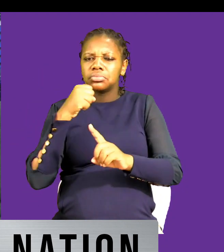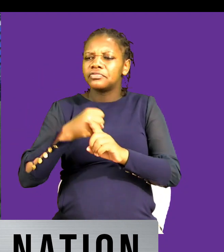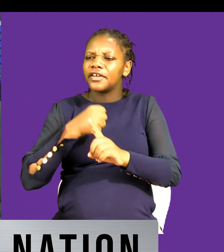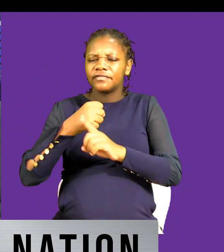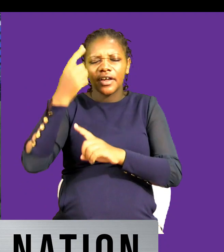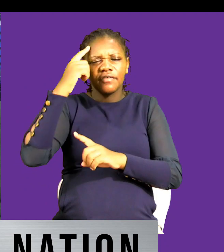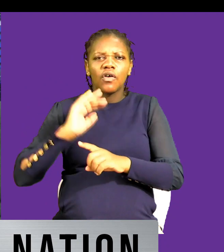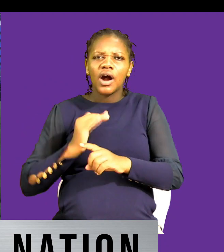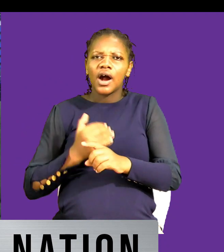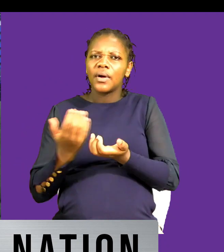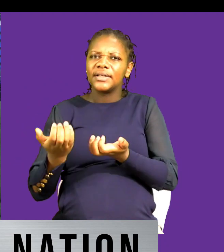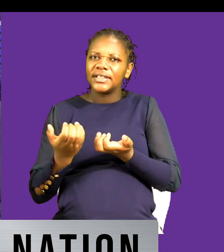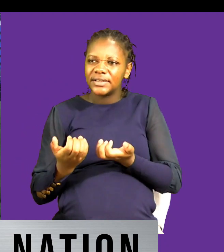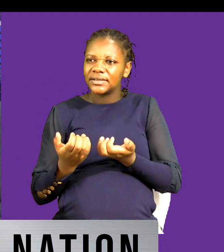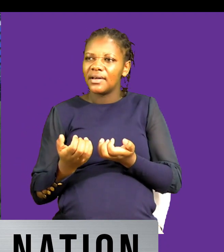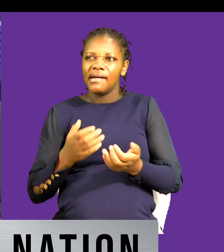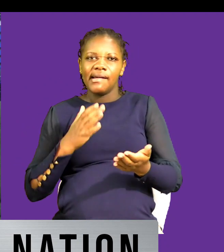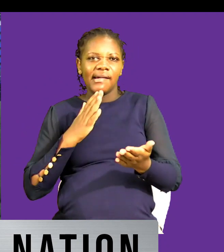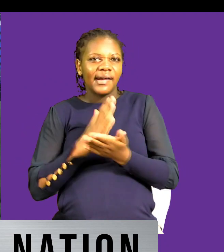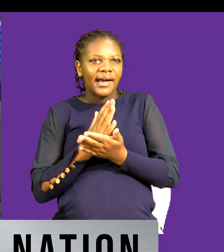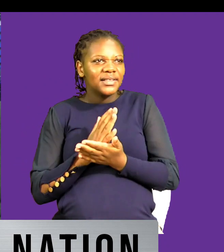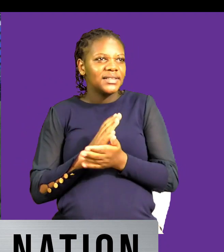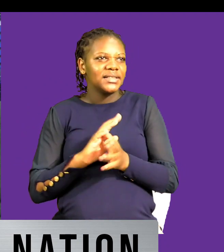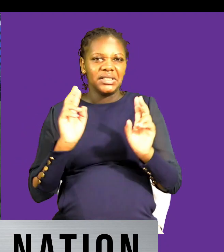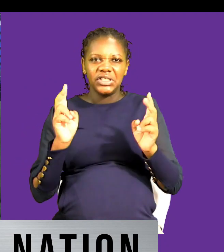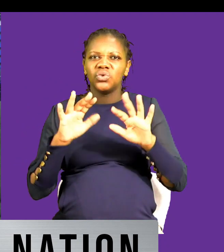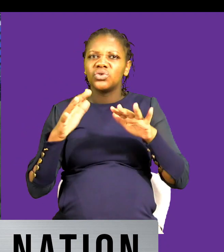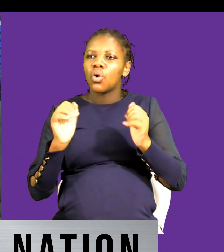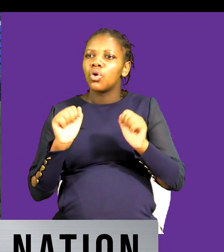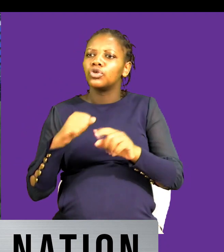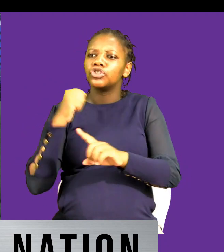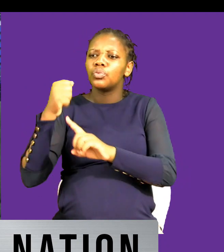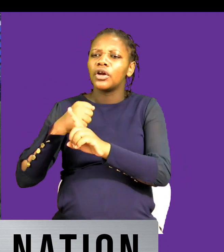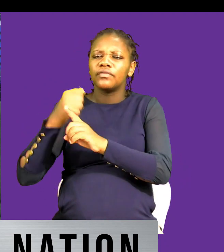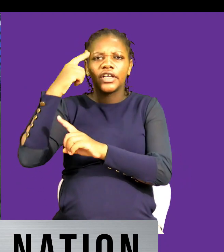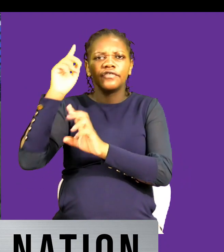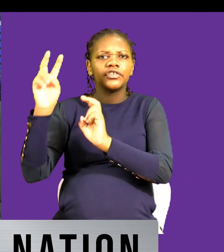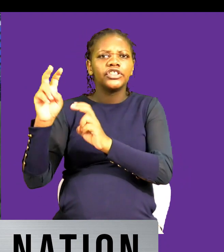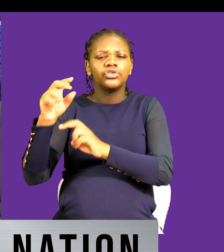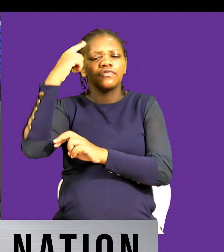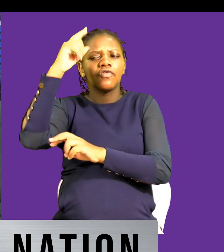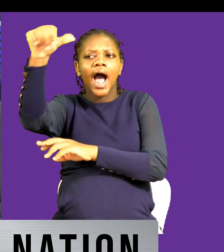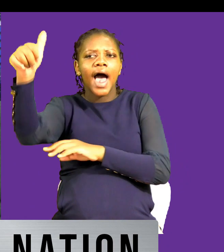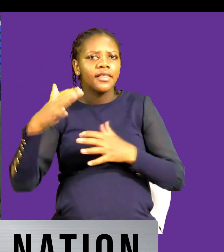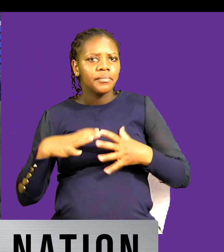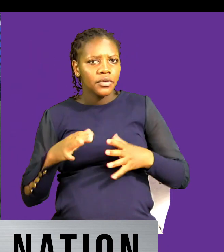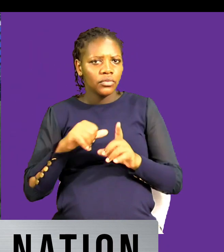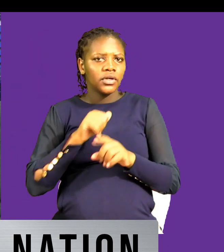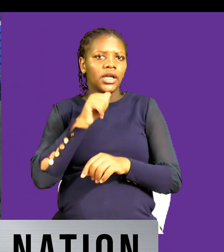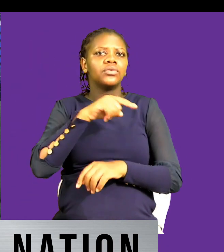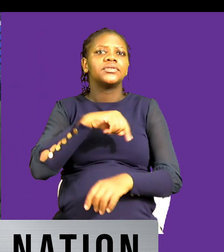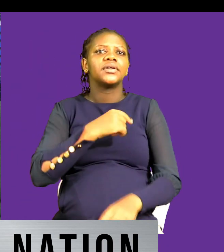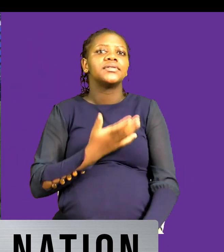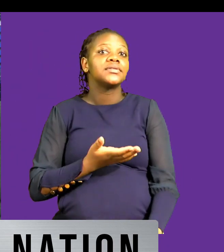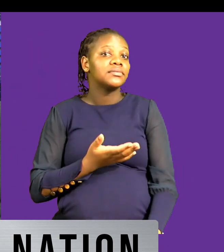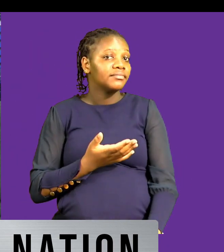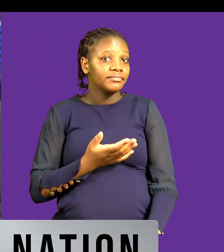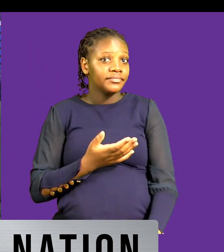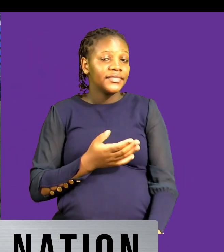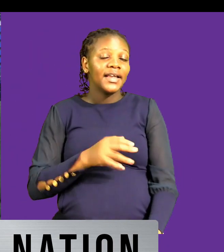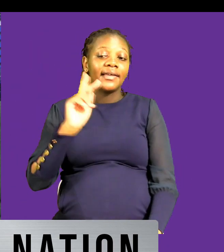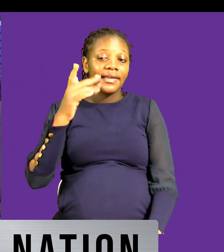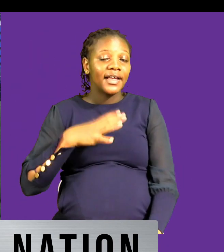our rights, our issues, or is going to champion the issues of the others? And that is the most important thing that Kenyans